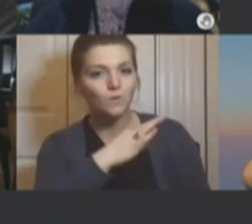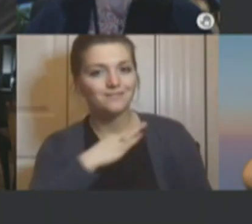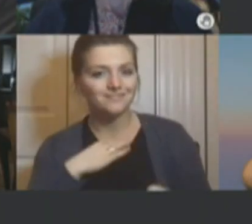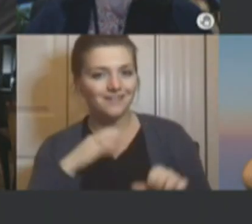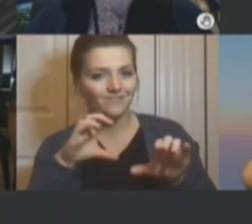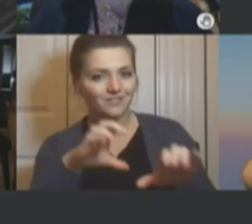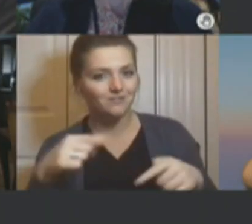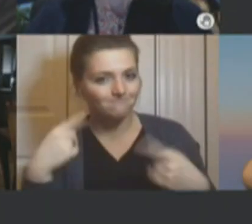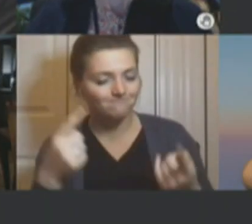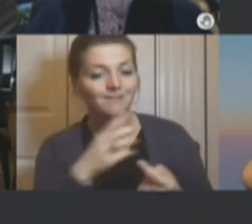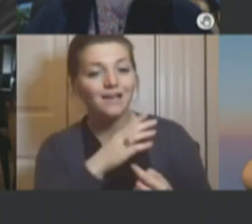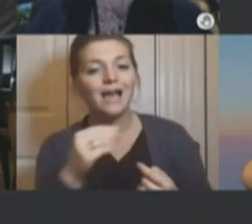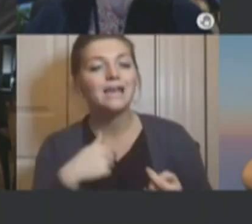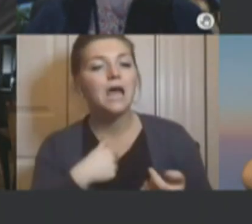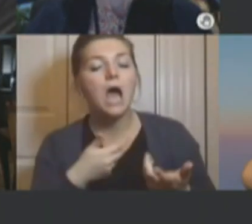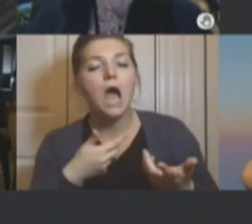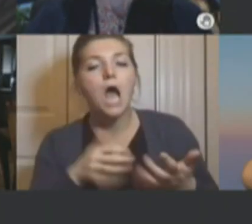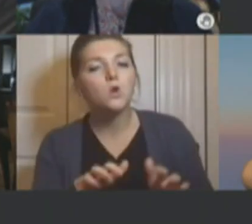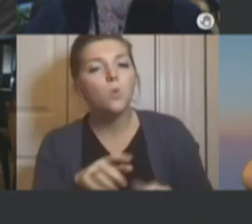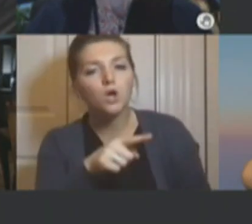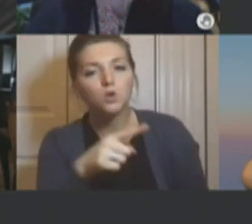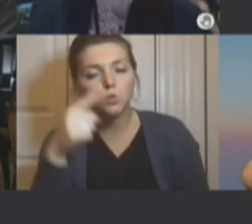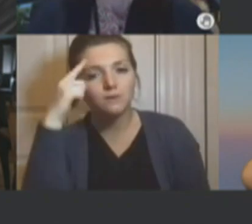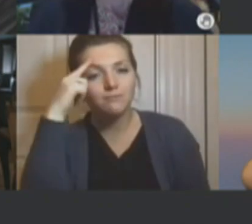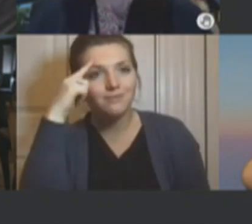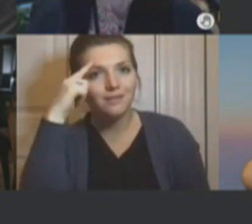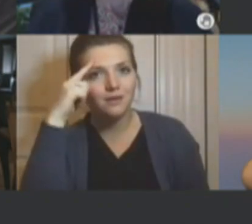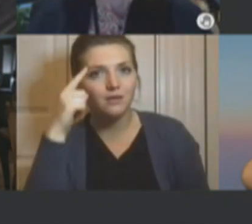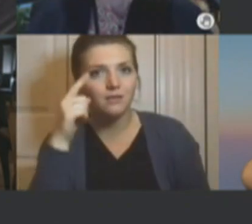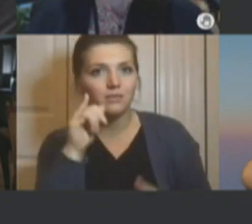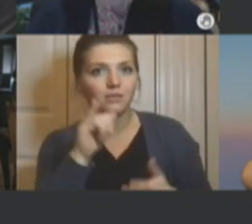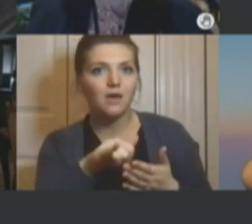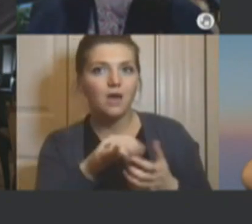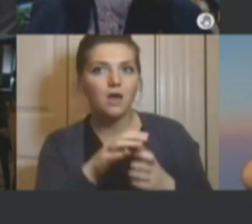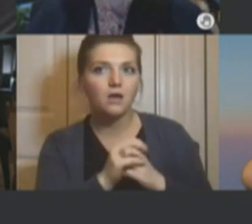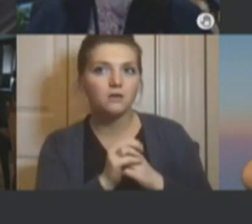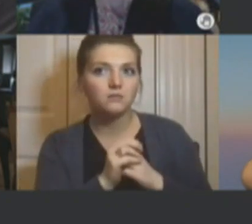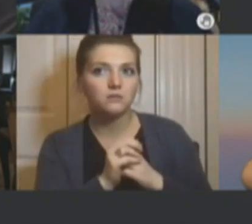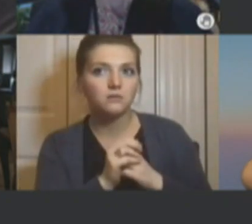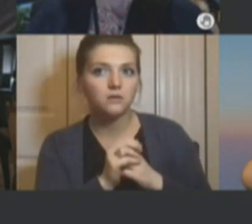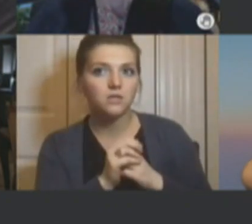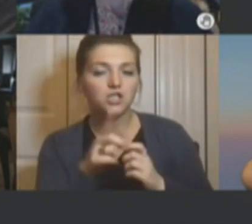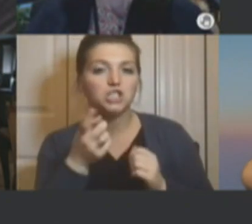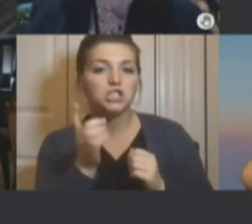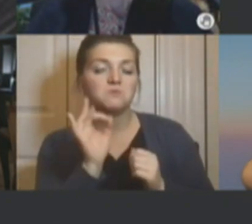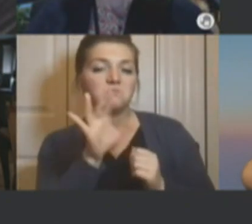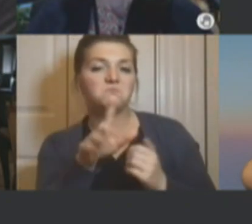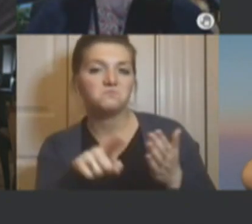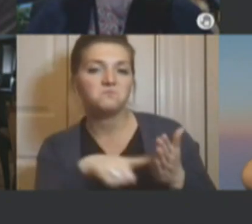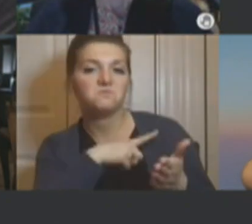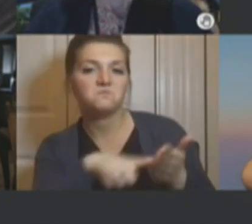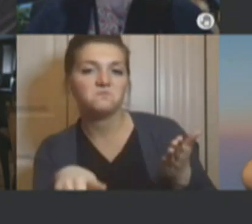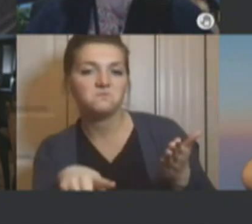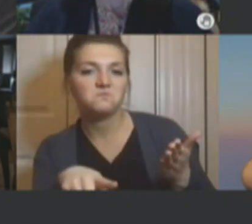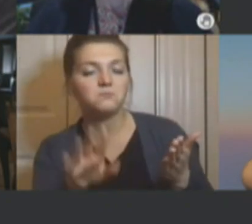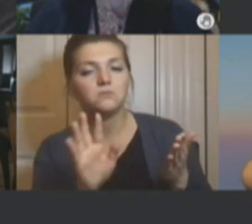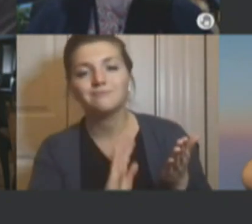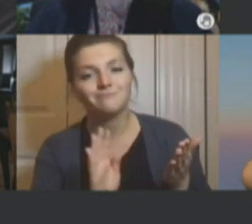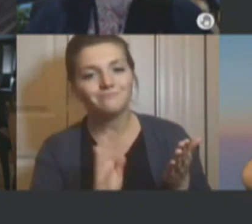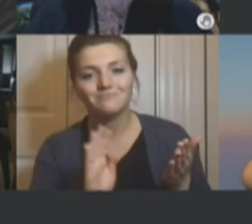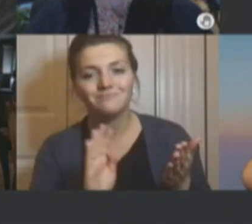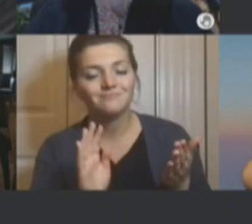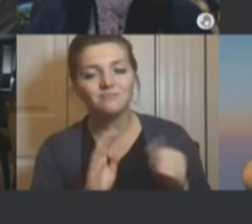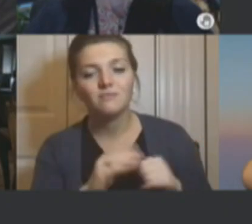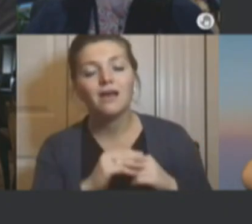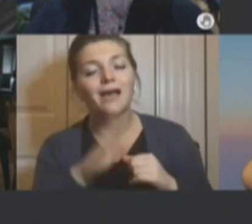don't want you to think that that was just throwing out a criticism at you, because I know you've